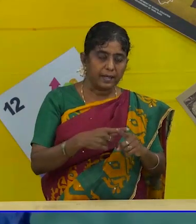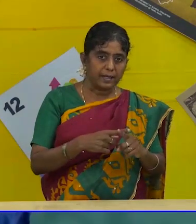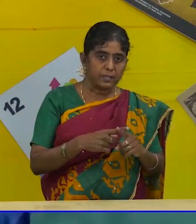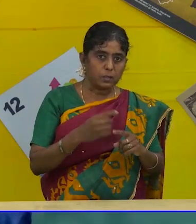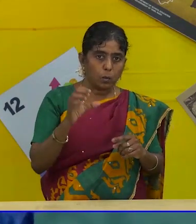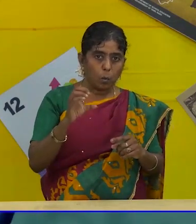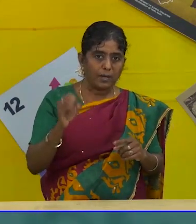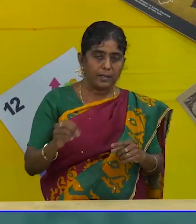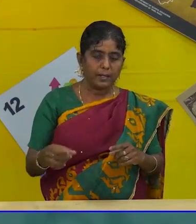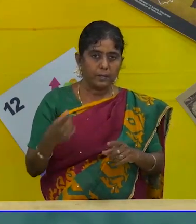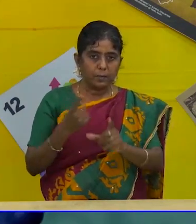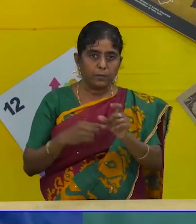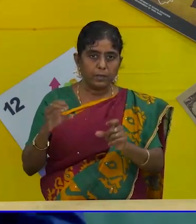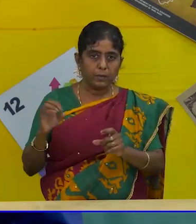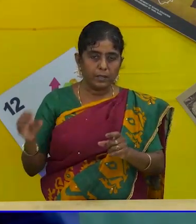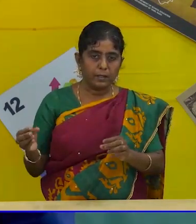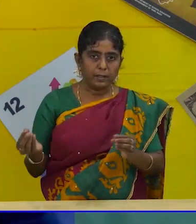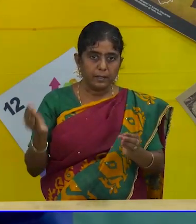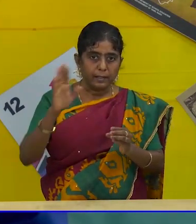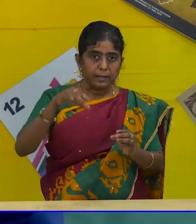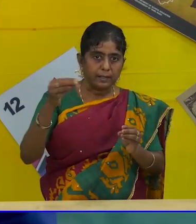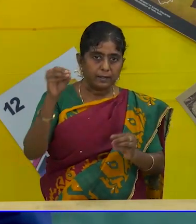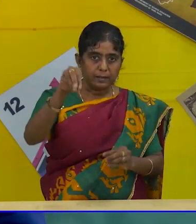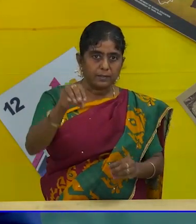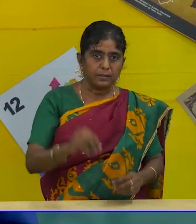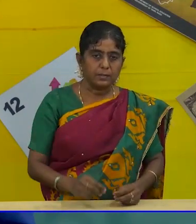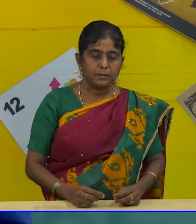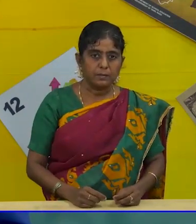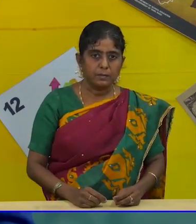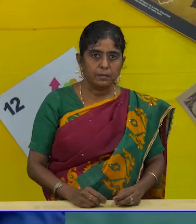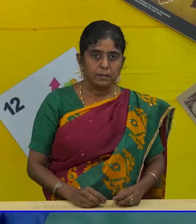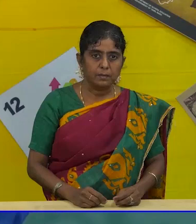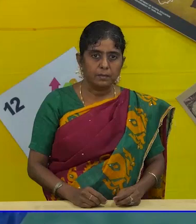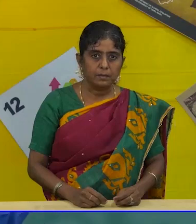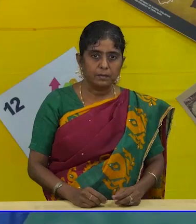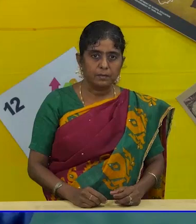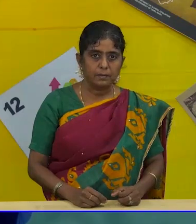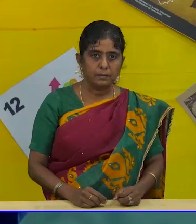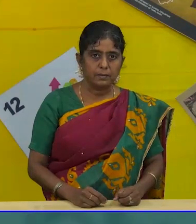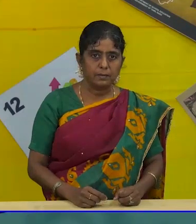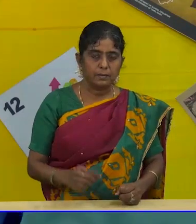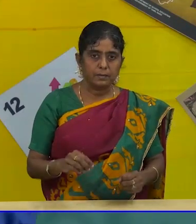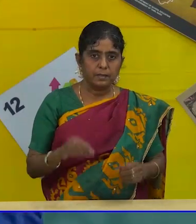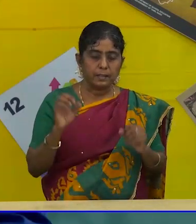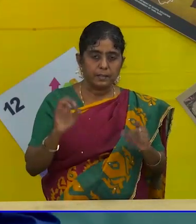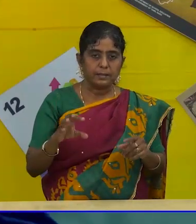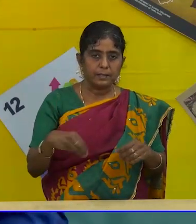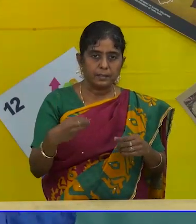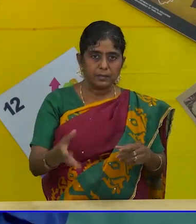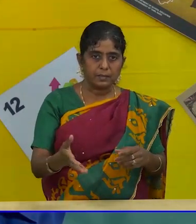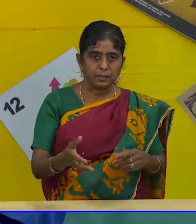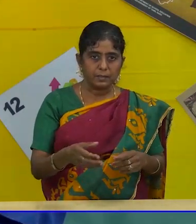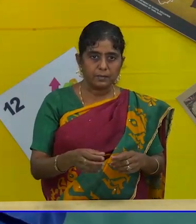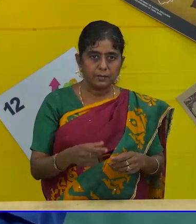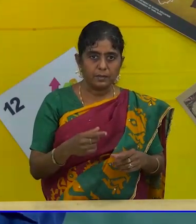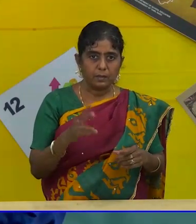y coordinate, nothing but the solution of the given two equations. So, in 10th standard, yes, equations will be given as a